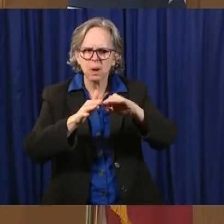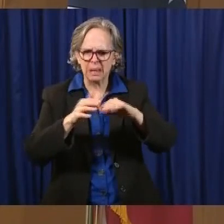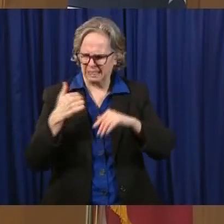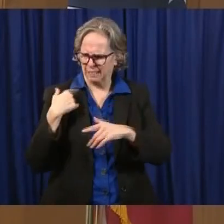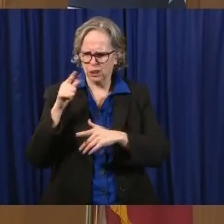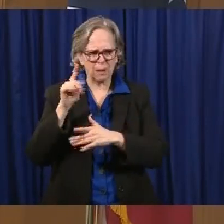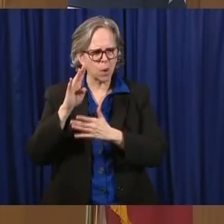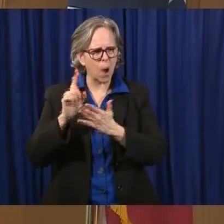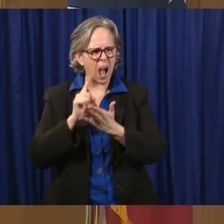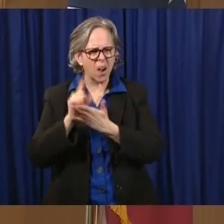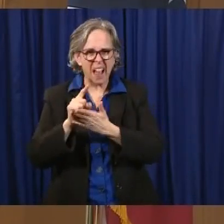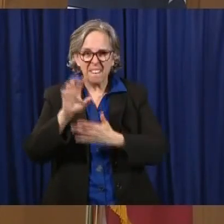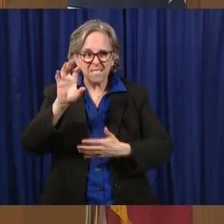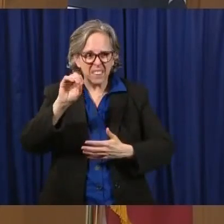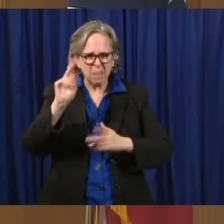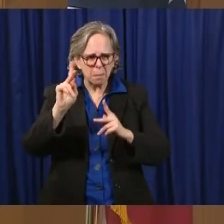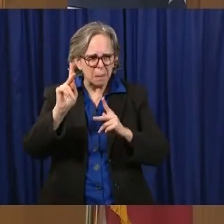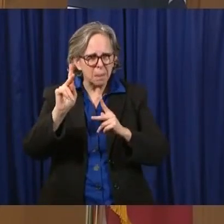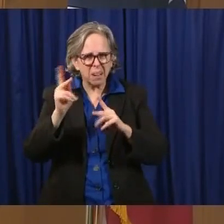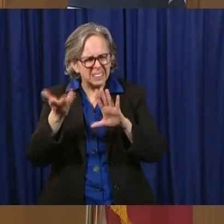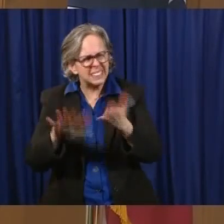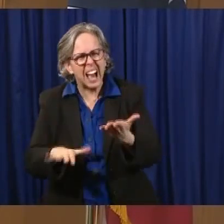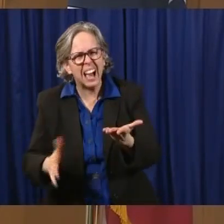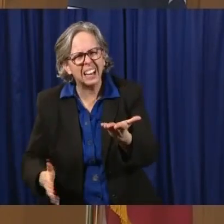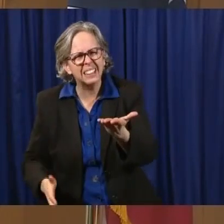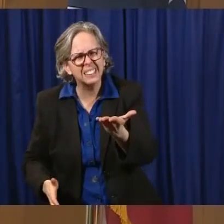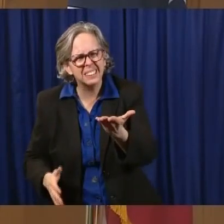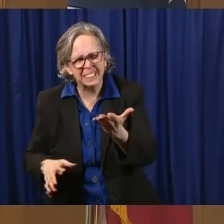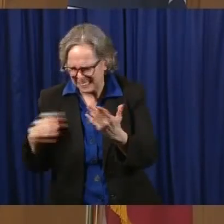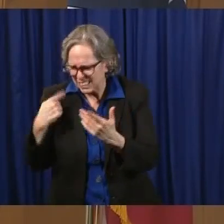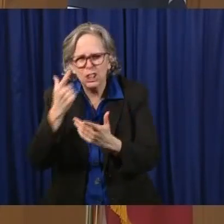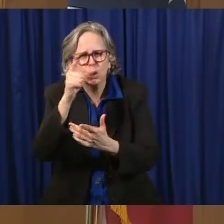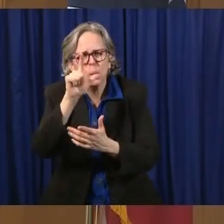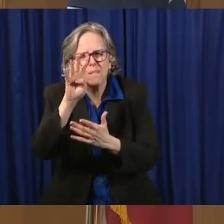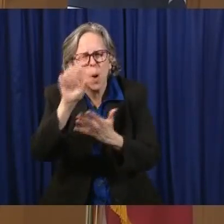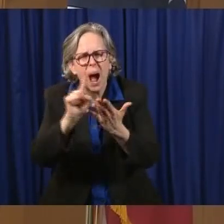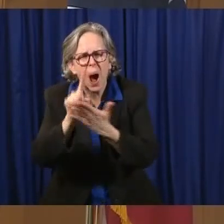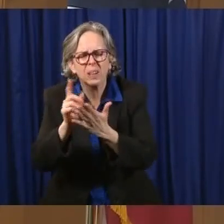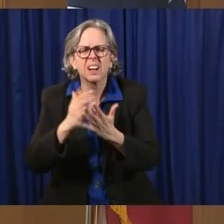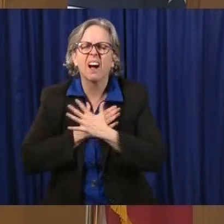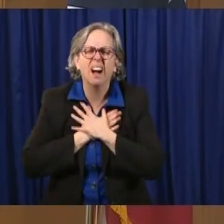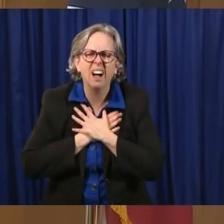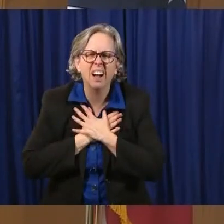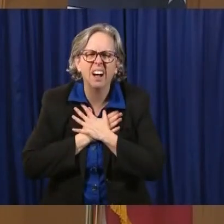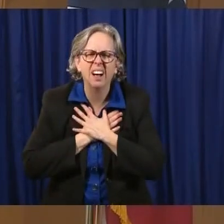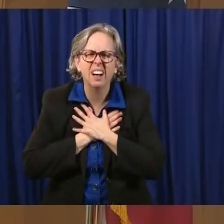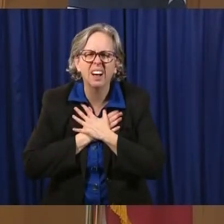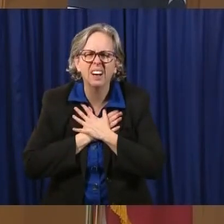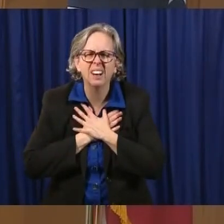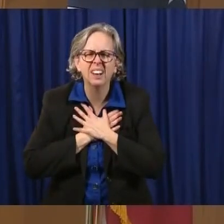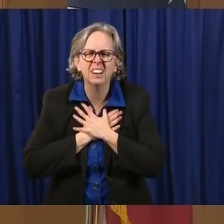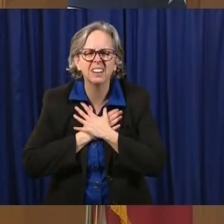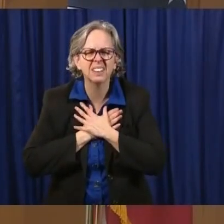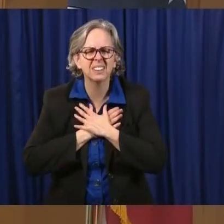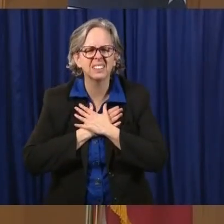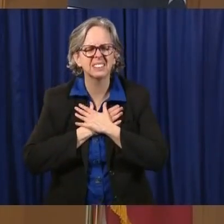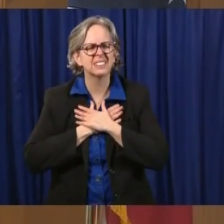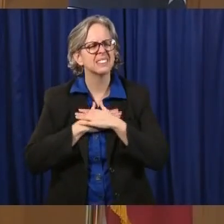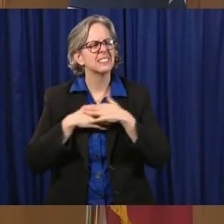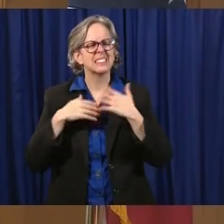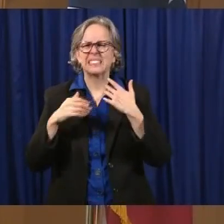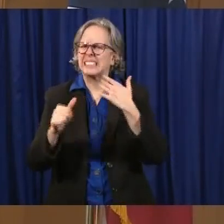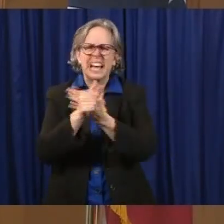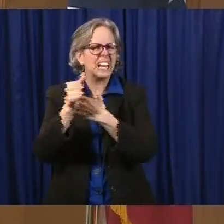You know, 50 of our citizens died. So this is a very, very